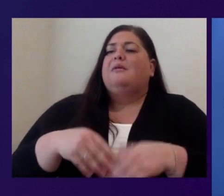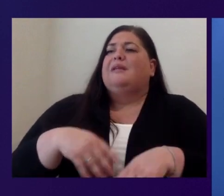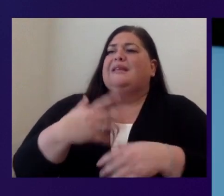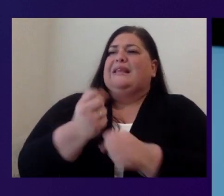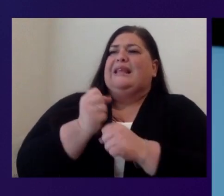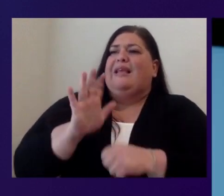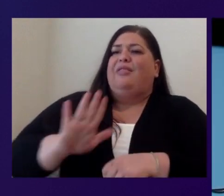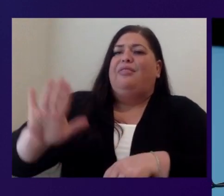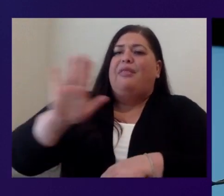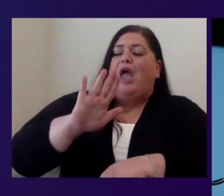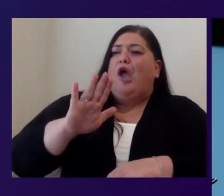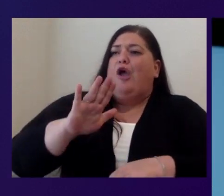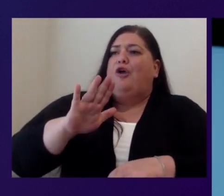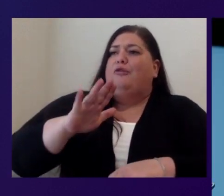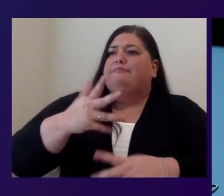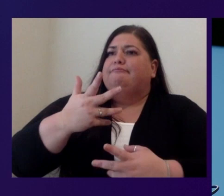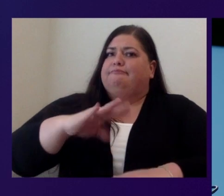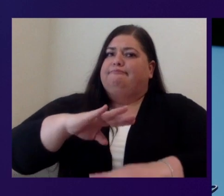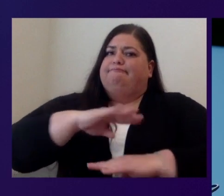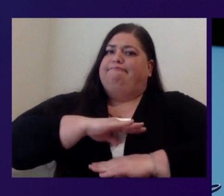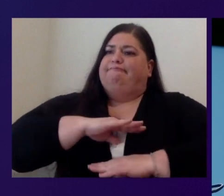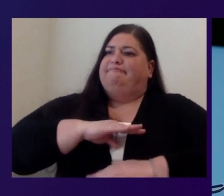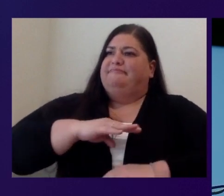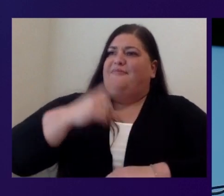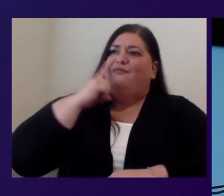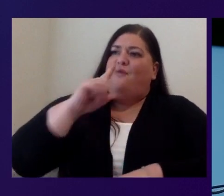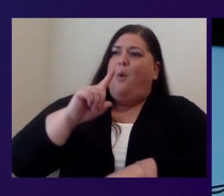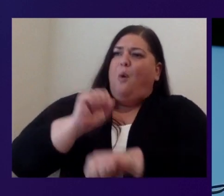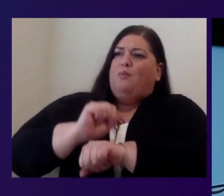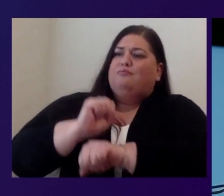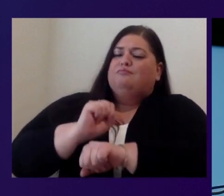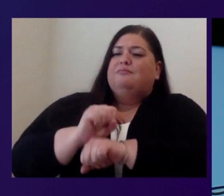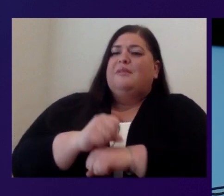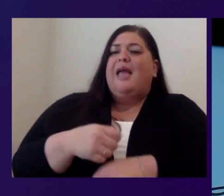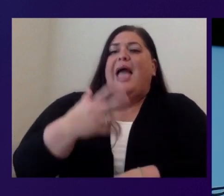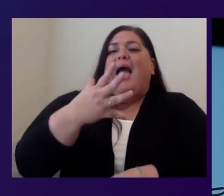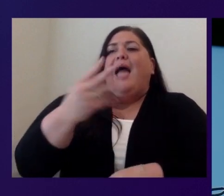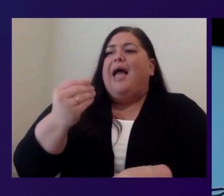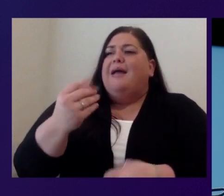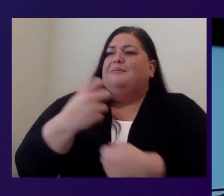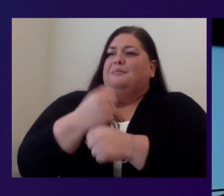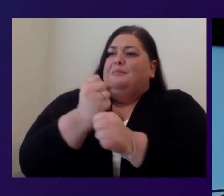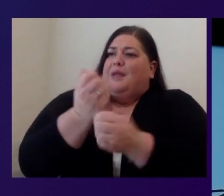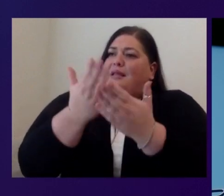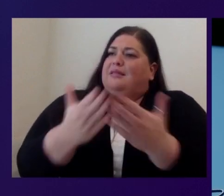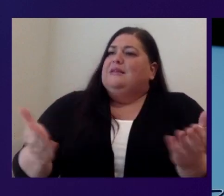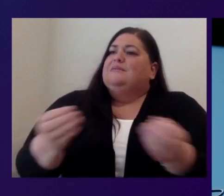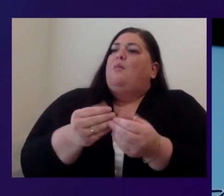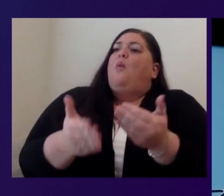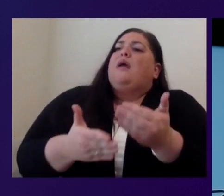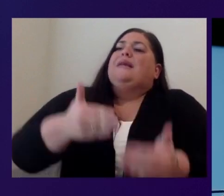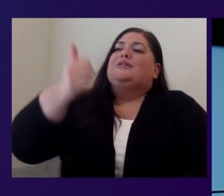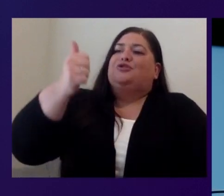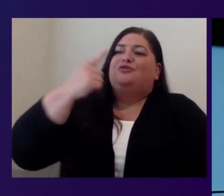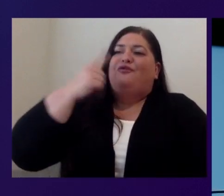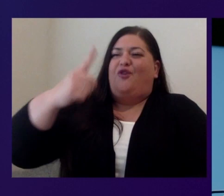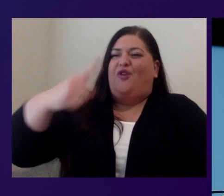job done, and make it very easy for them to get their job done, right? That's a big thing that we focus